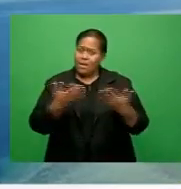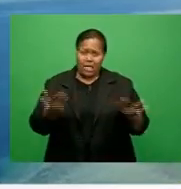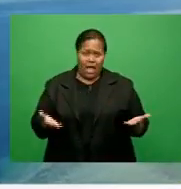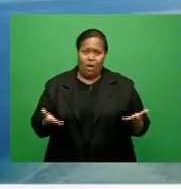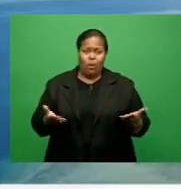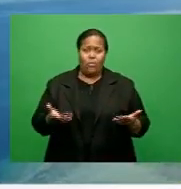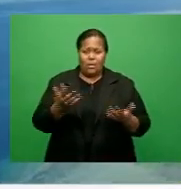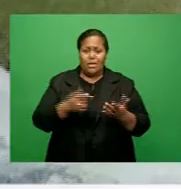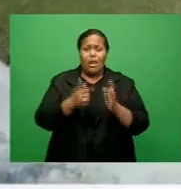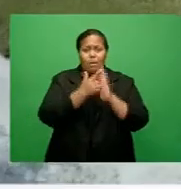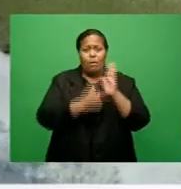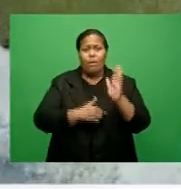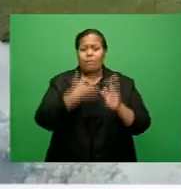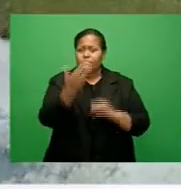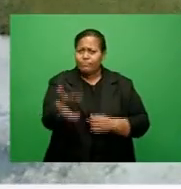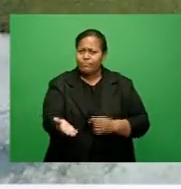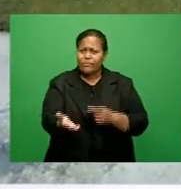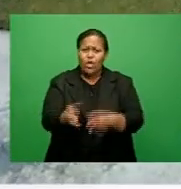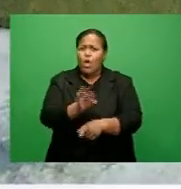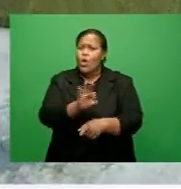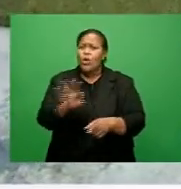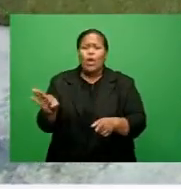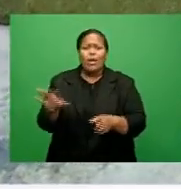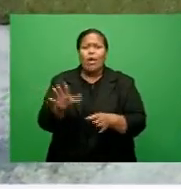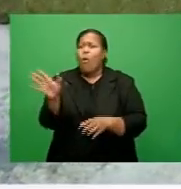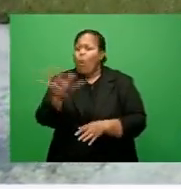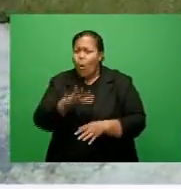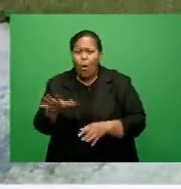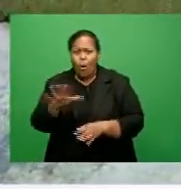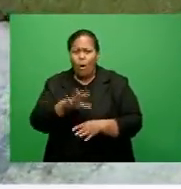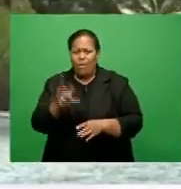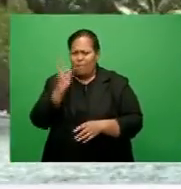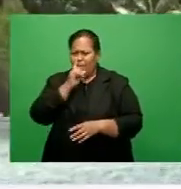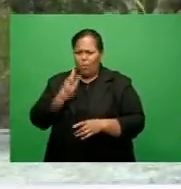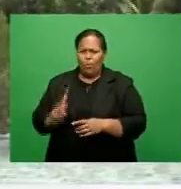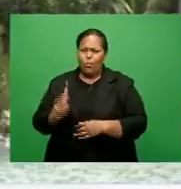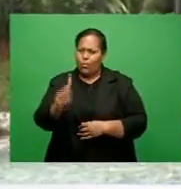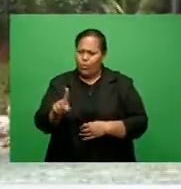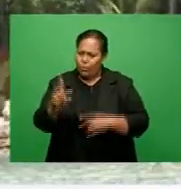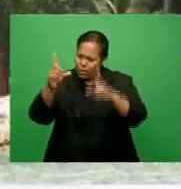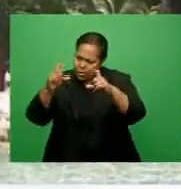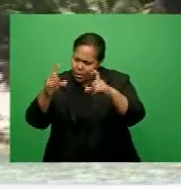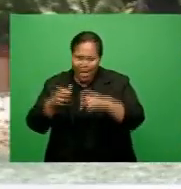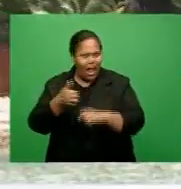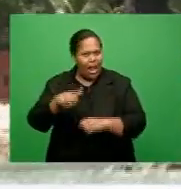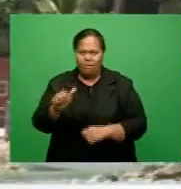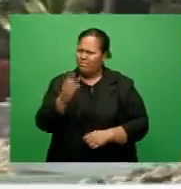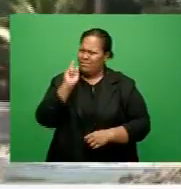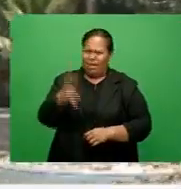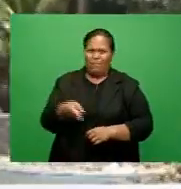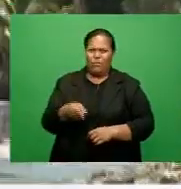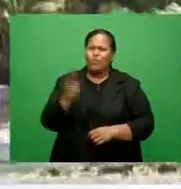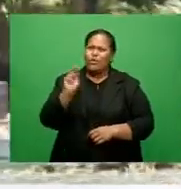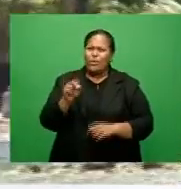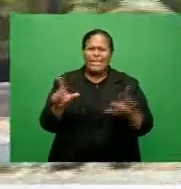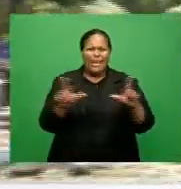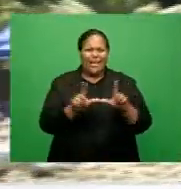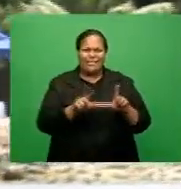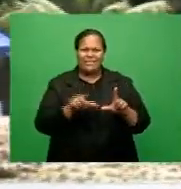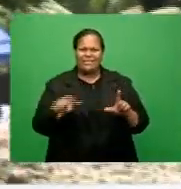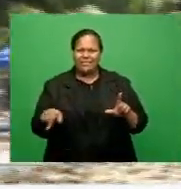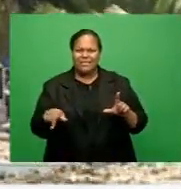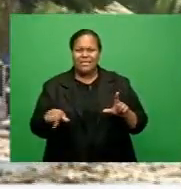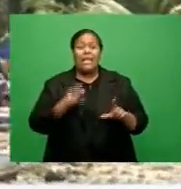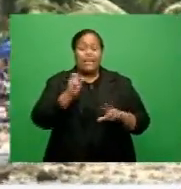all inspectors do not have legitimate rights to make reports or take photos of the site in question, and if the state is using information that